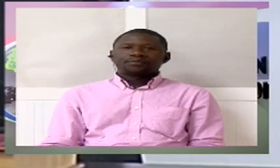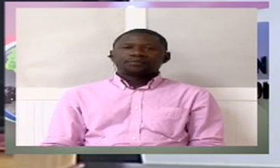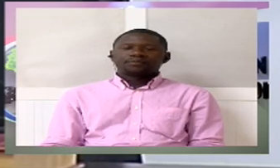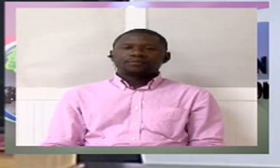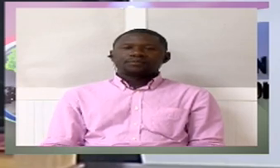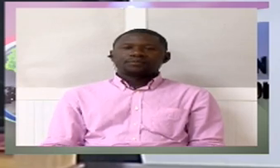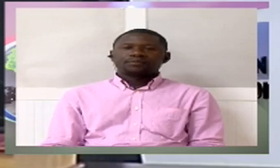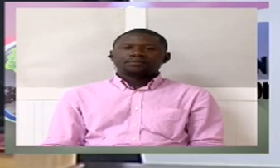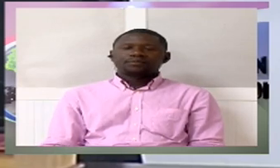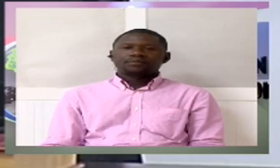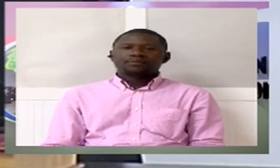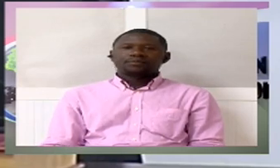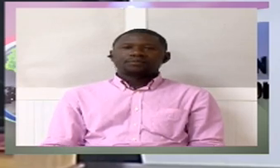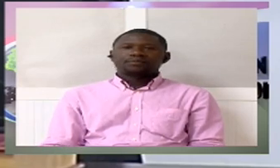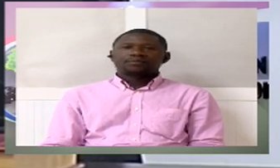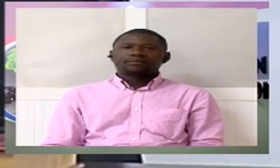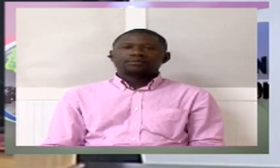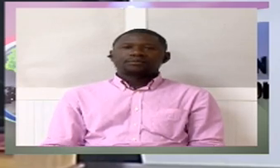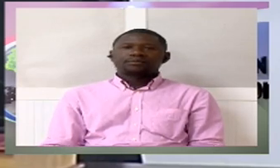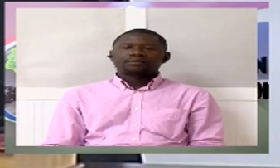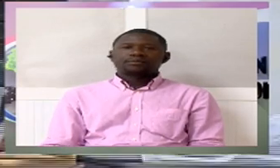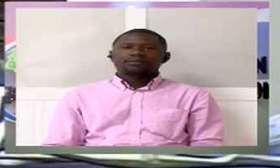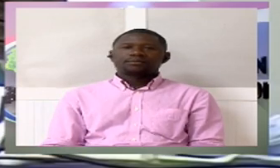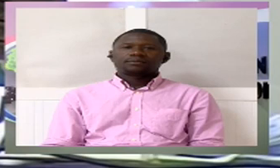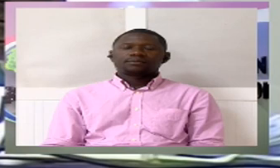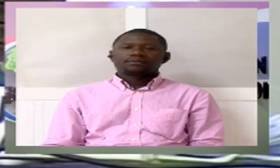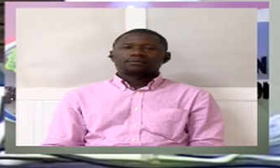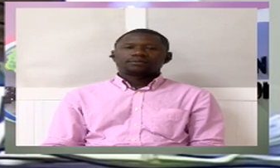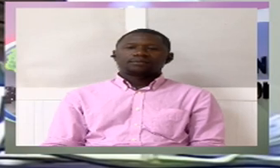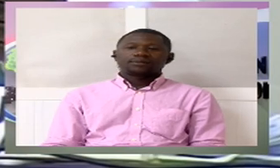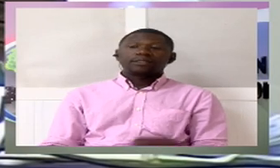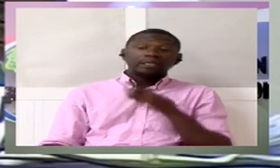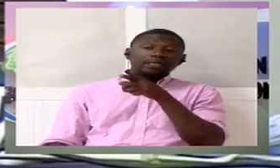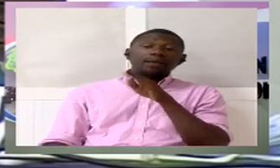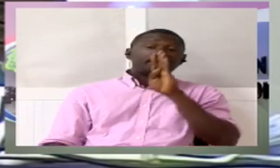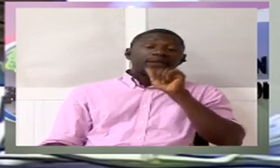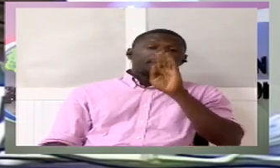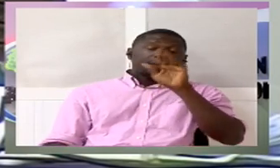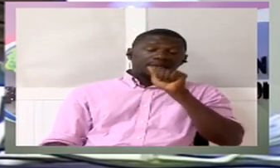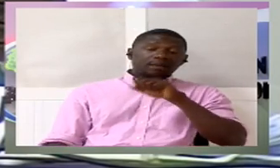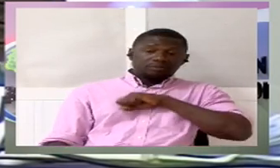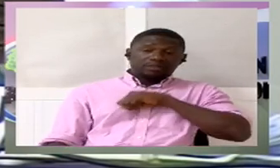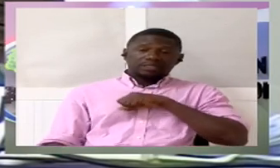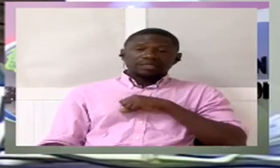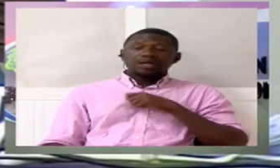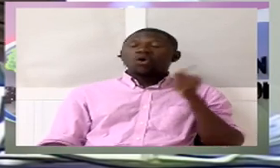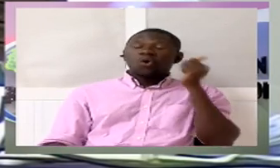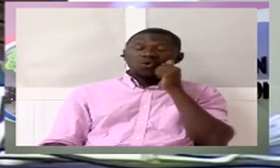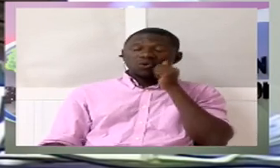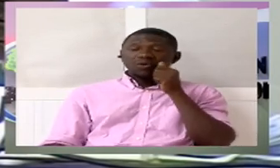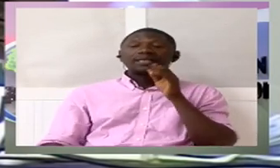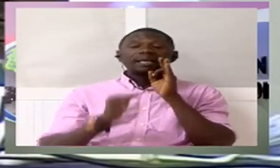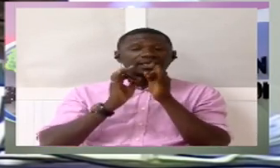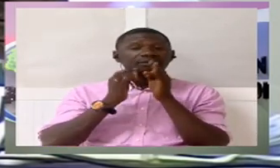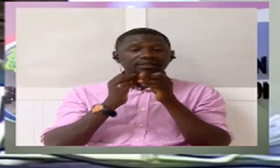itela yamfo nila songole kang. He himself has always reiterated this fact, and we have